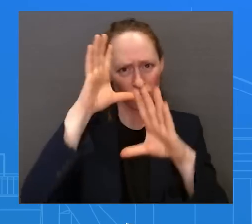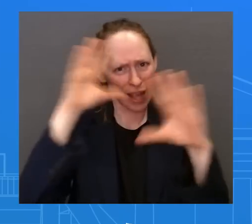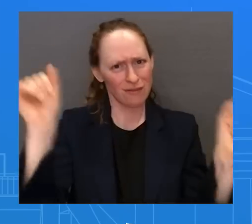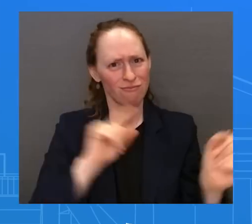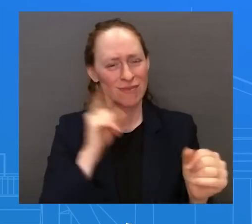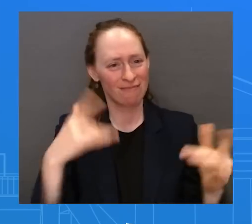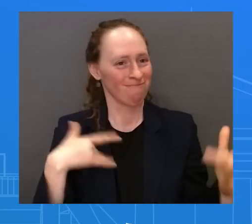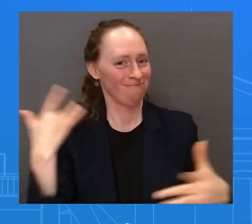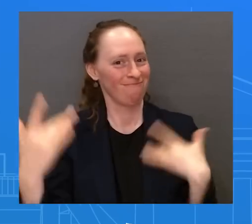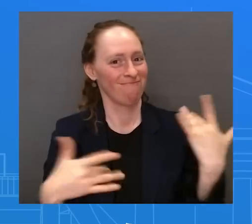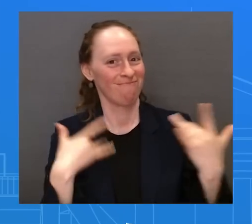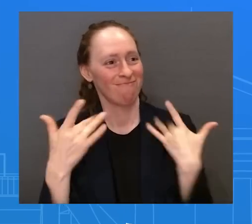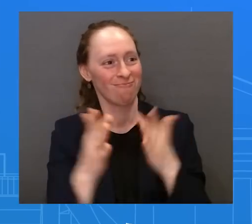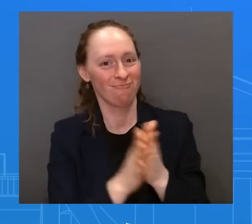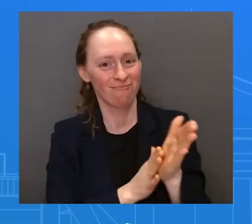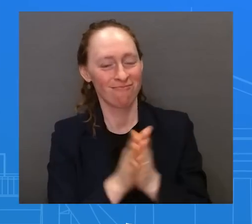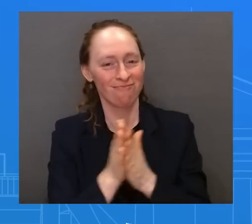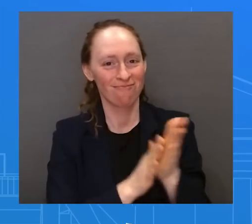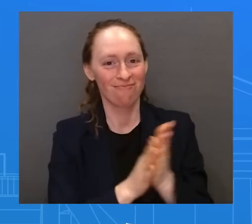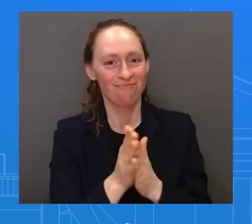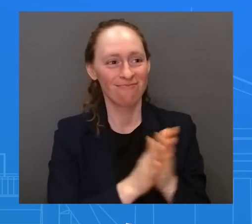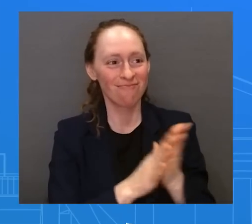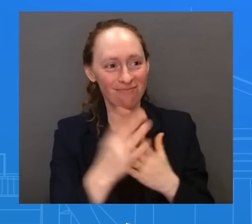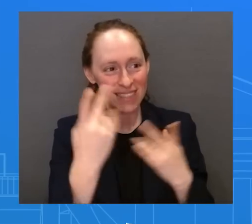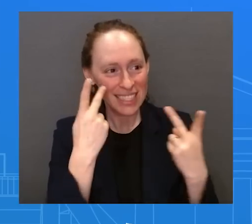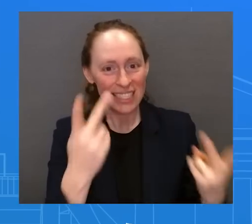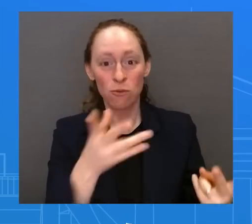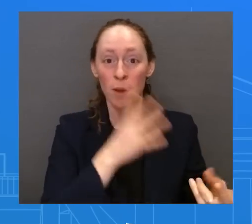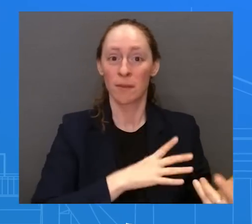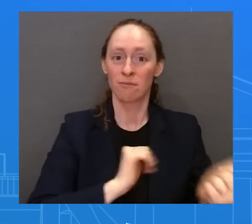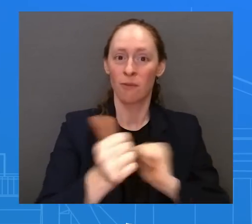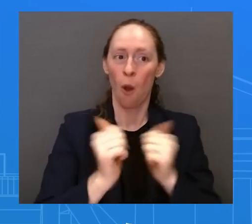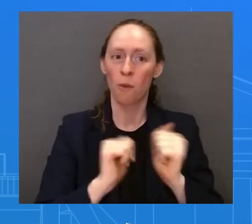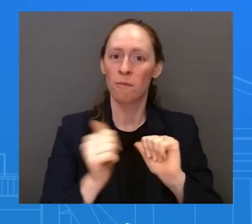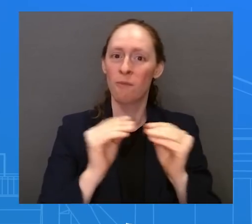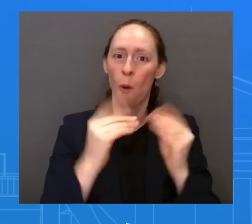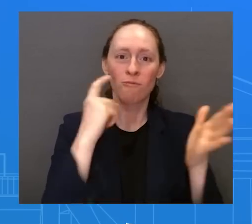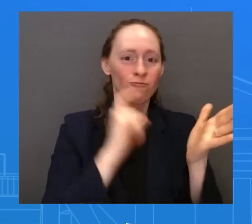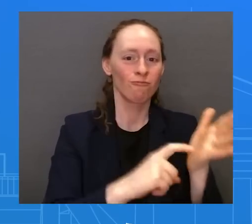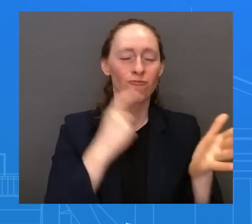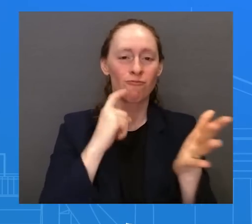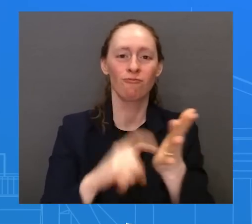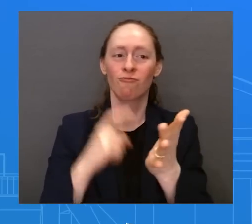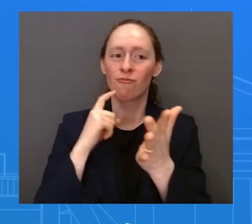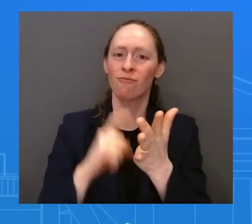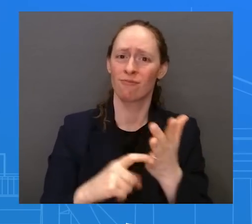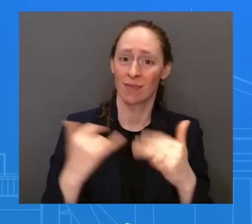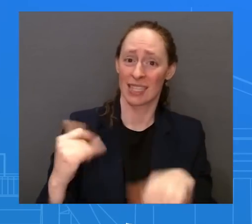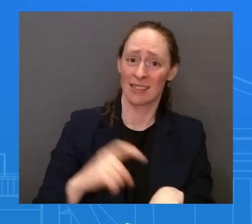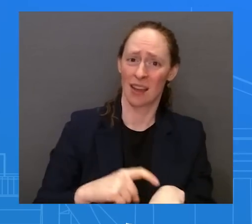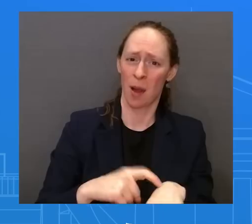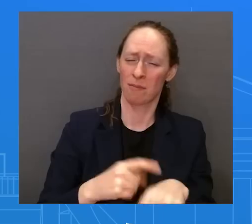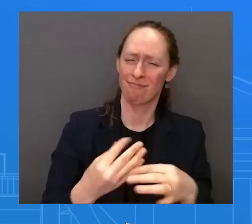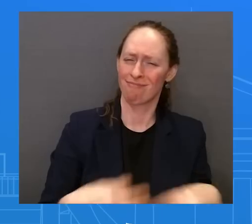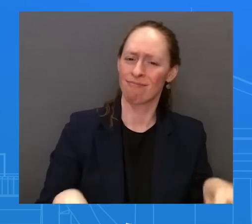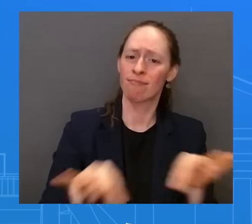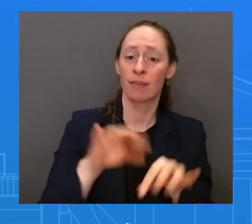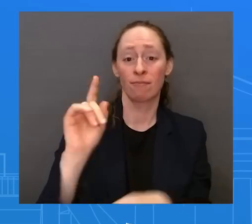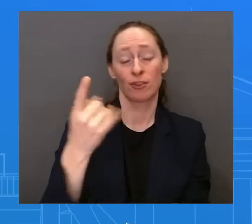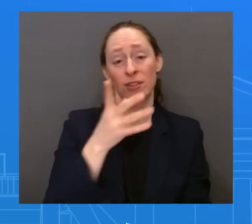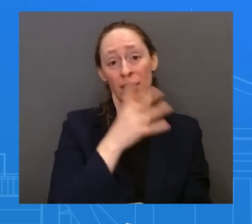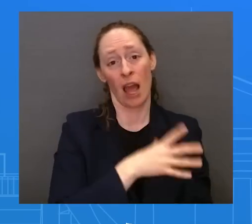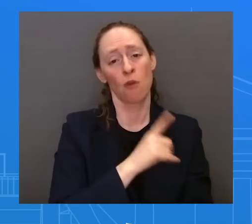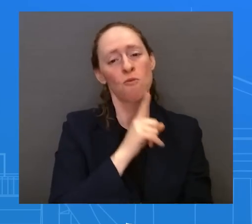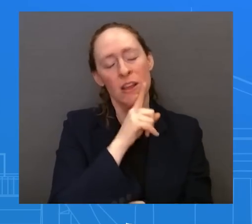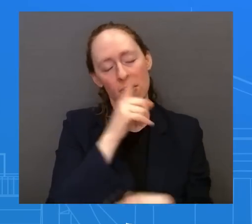and it was truly a remarkable and important moment and again the first lady was honored to be part of that and so I